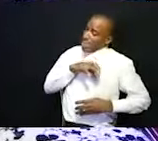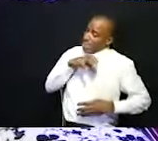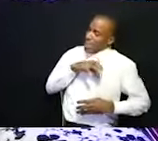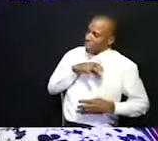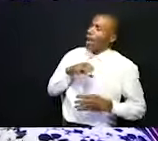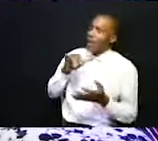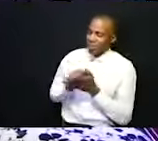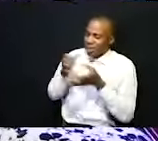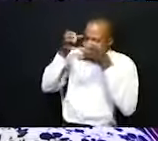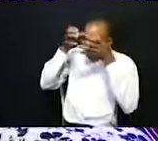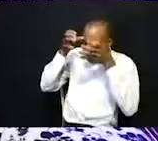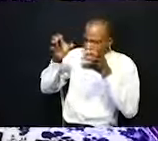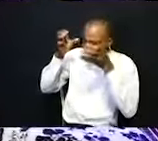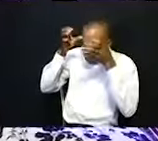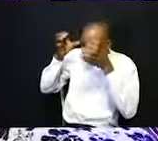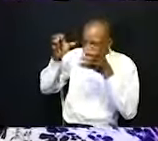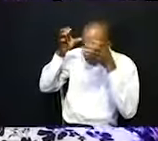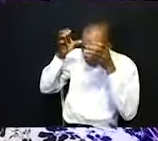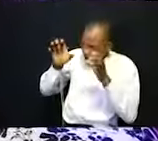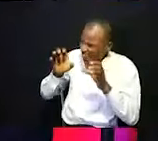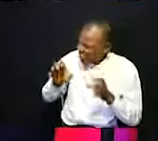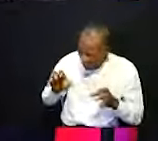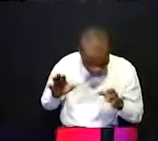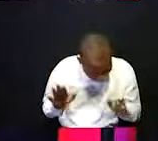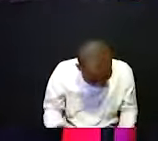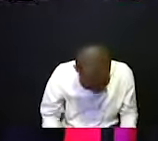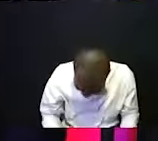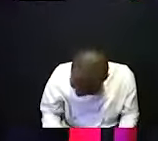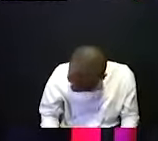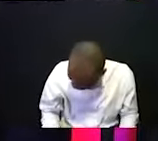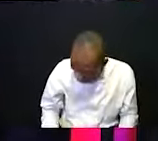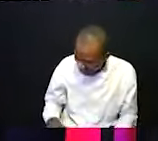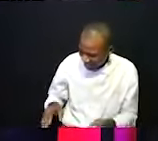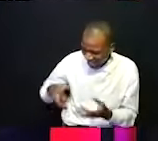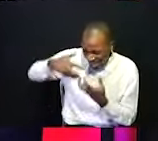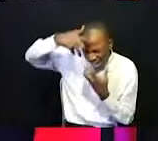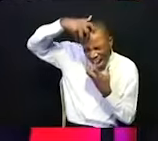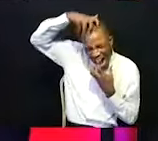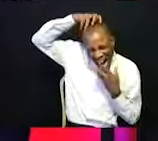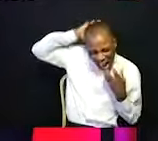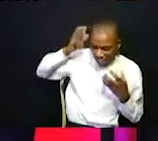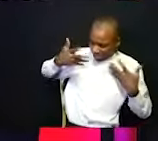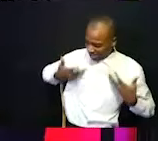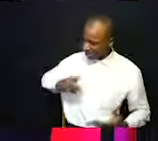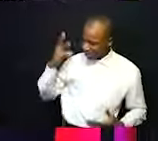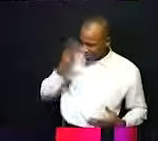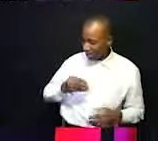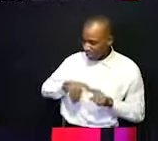ohwe se jata ahyehye ne ho kama se ya ohun a ohun se jata shata de kama